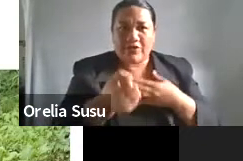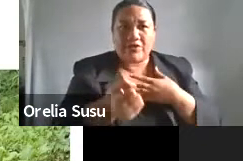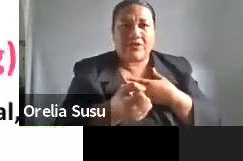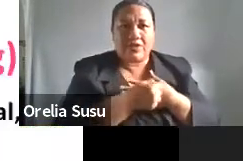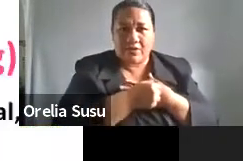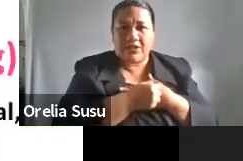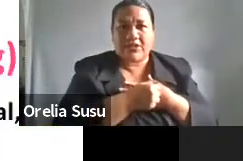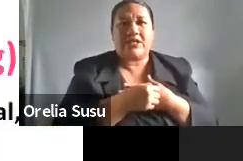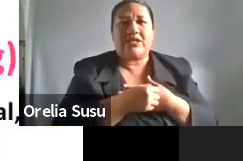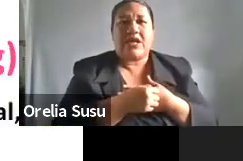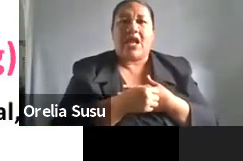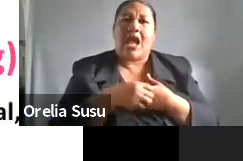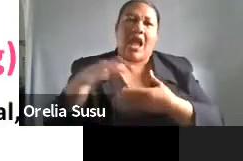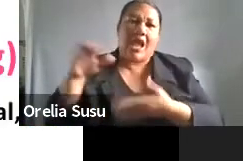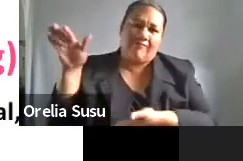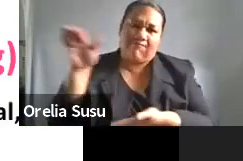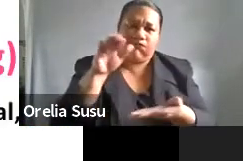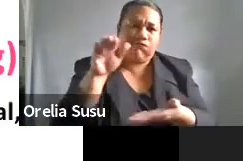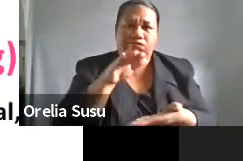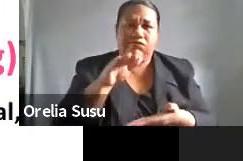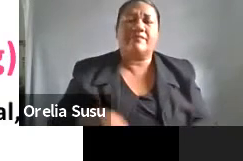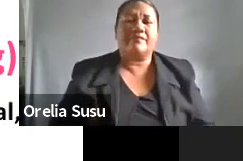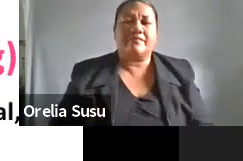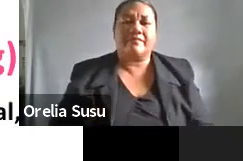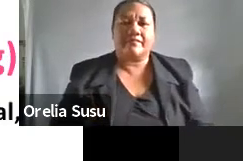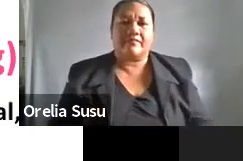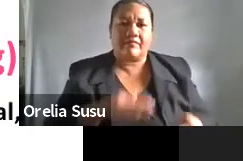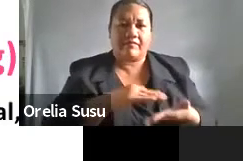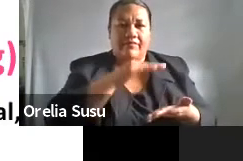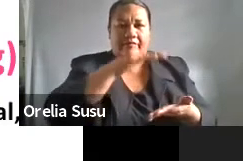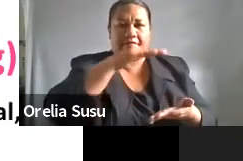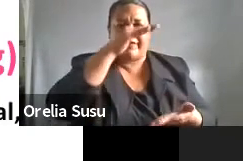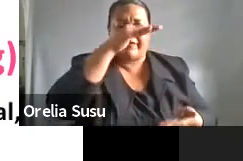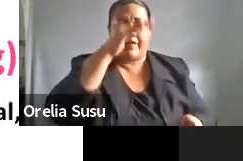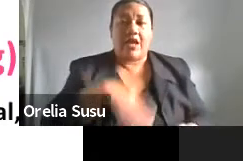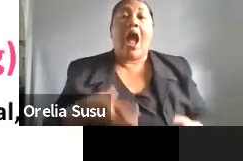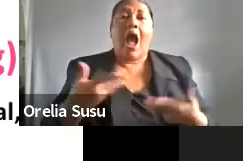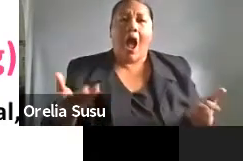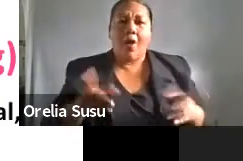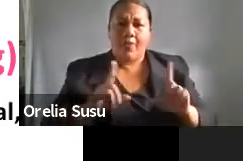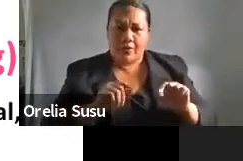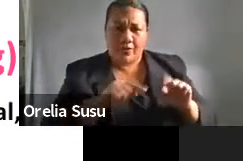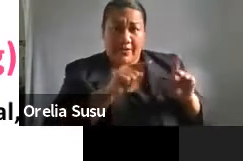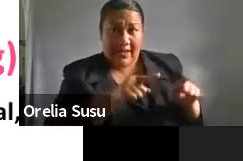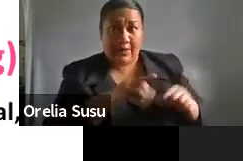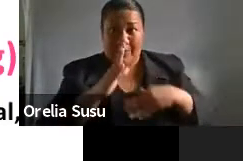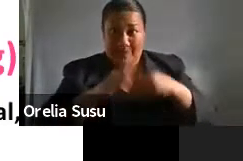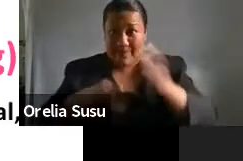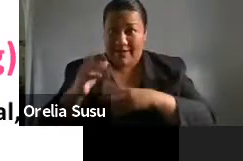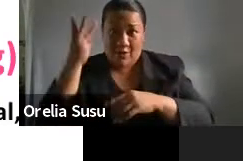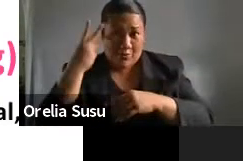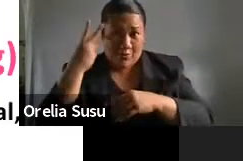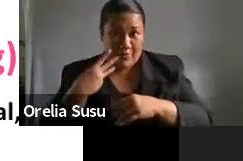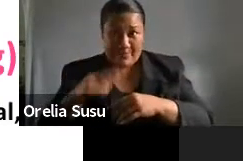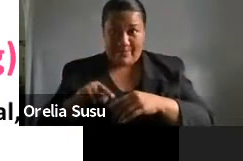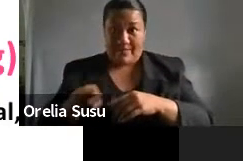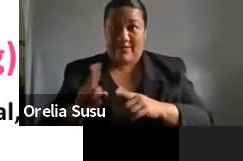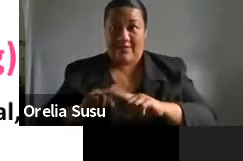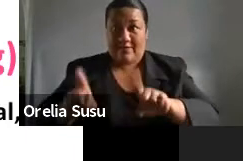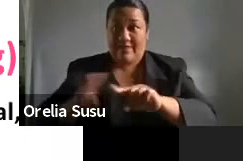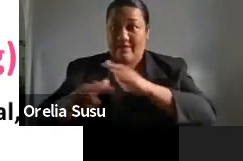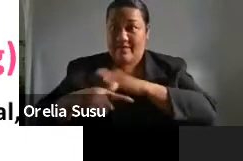us, it's, that is also important and how we are moving that forward. We are building a woman run in the center place to transition the trial